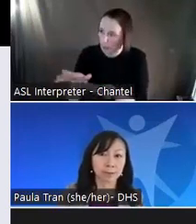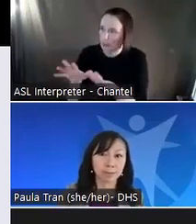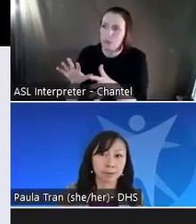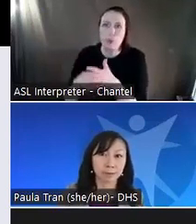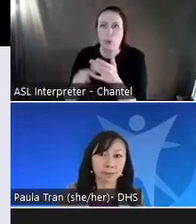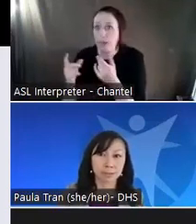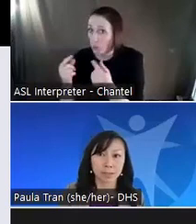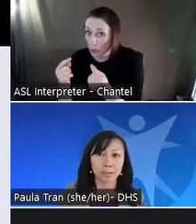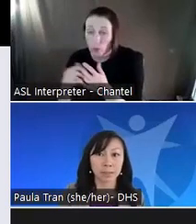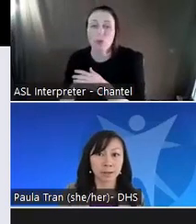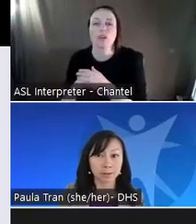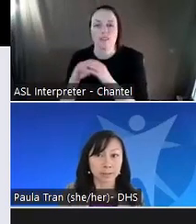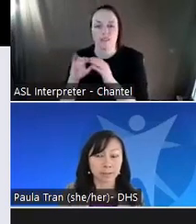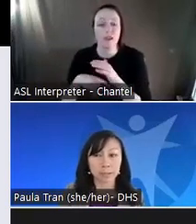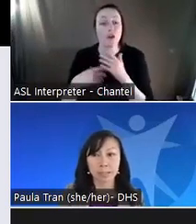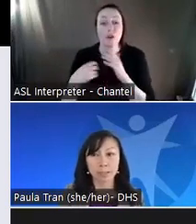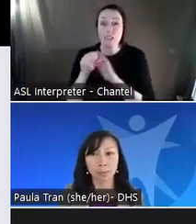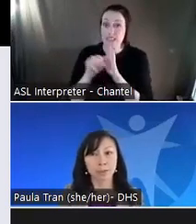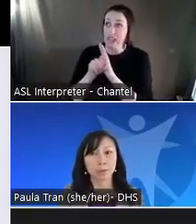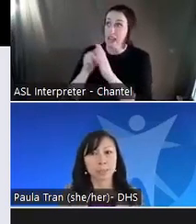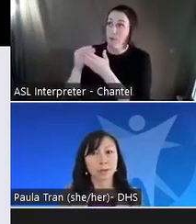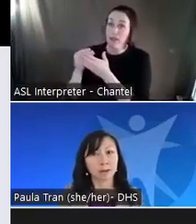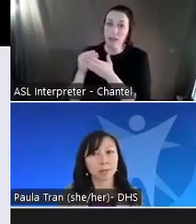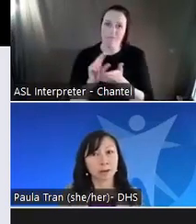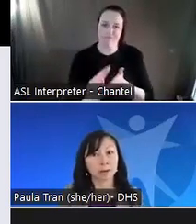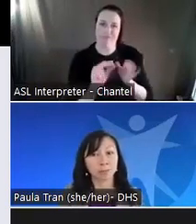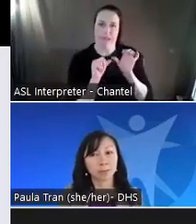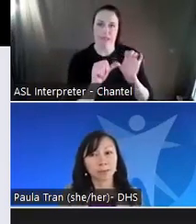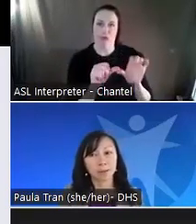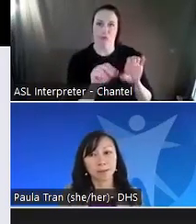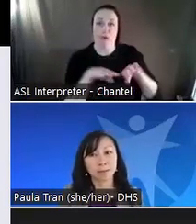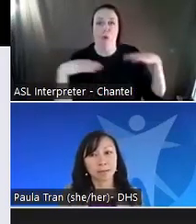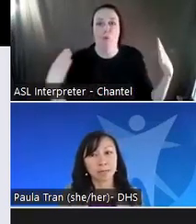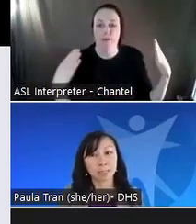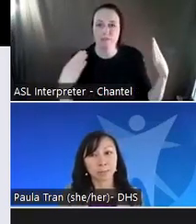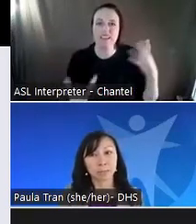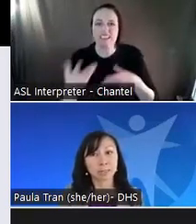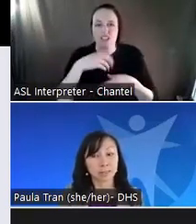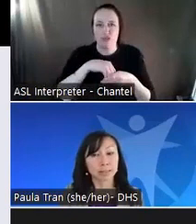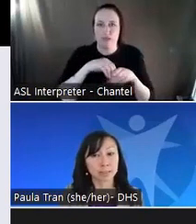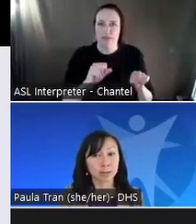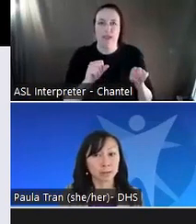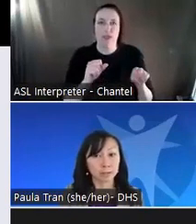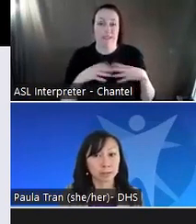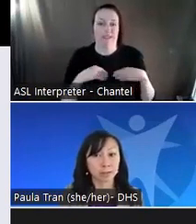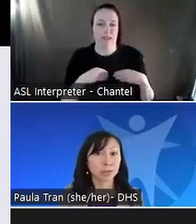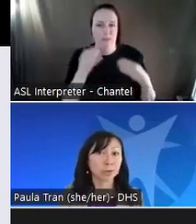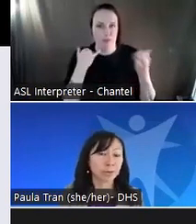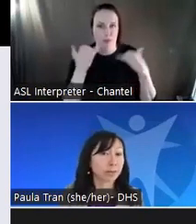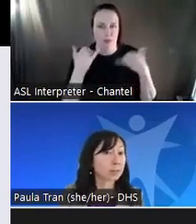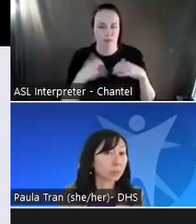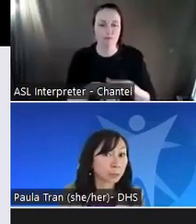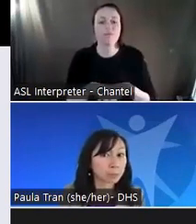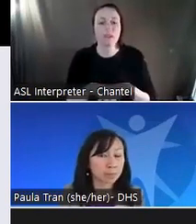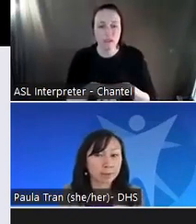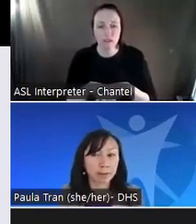provides state funds to maintain the call centers and support the increase in call volume the Lifeline has experienced since its launch. The total